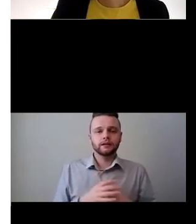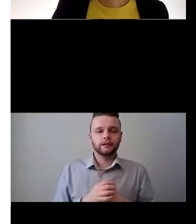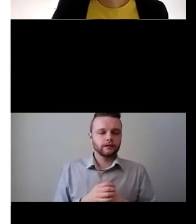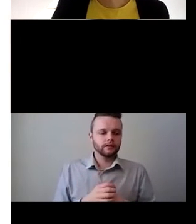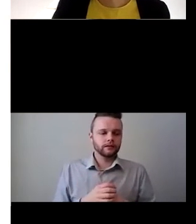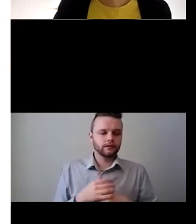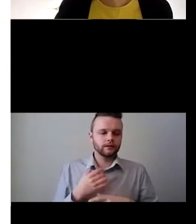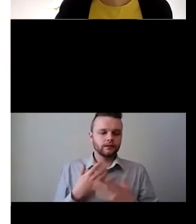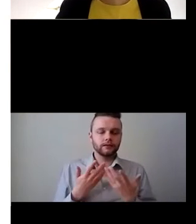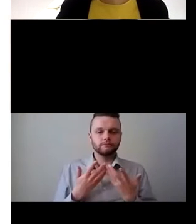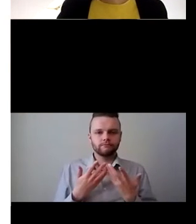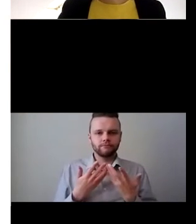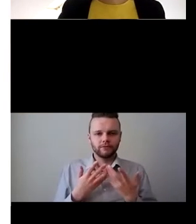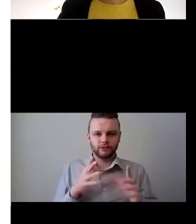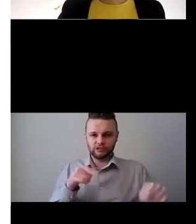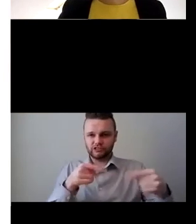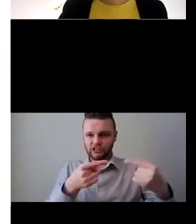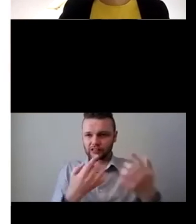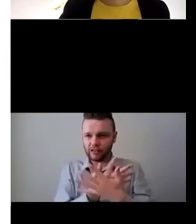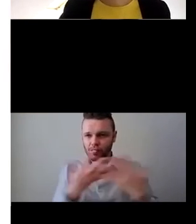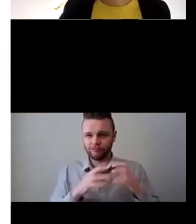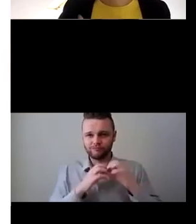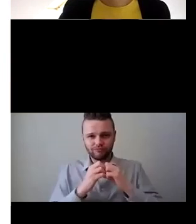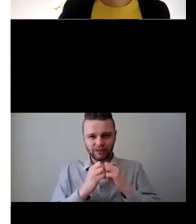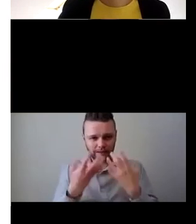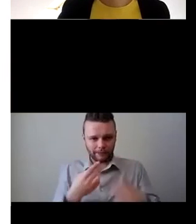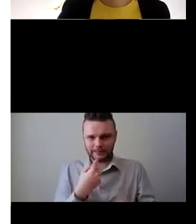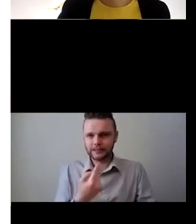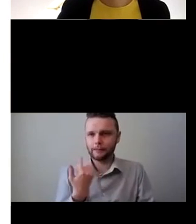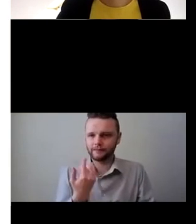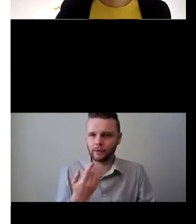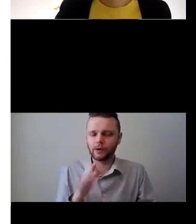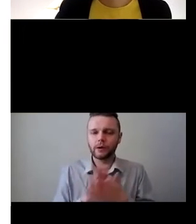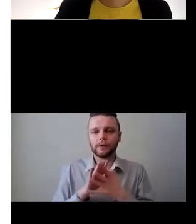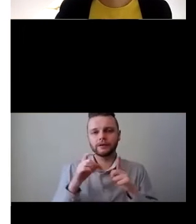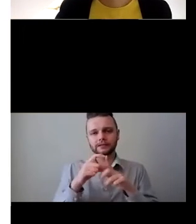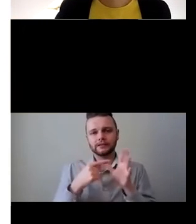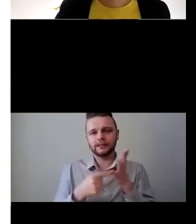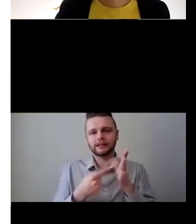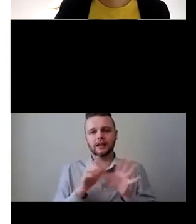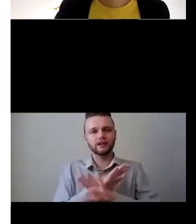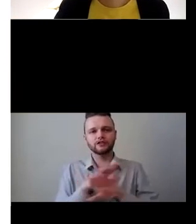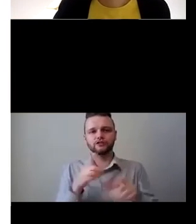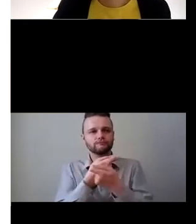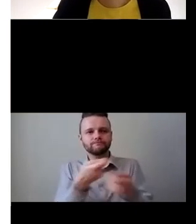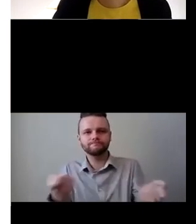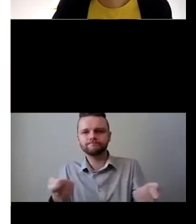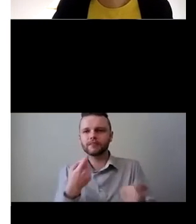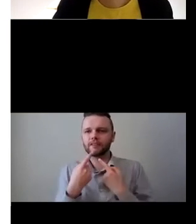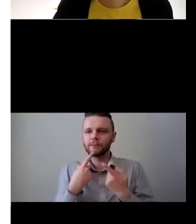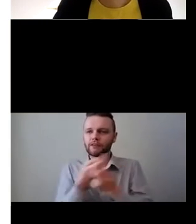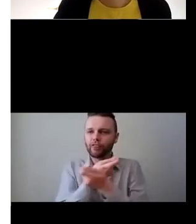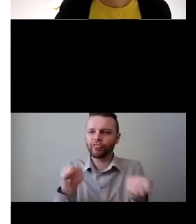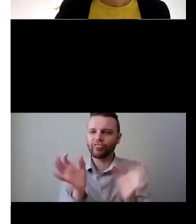to challenge basically a lot of times the practice that I mentioned before, that data is not shared, the information is not shared with